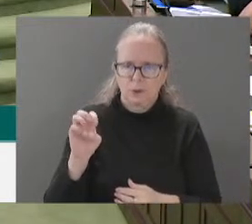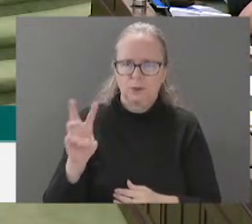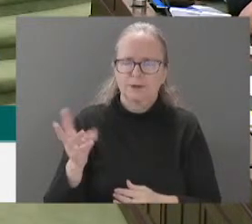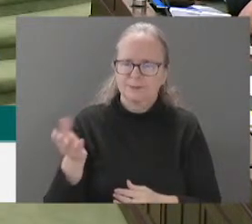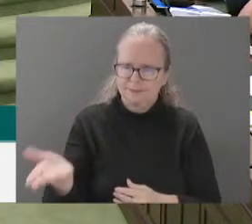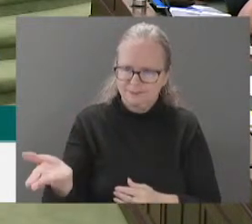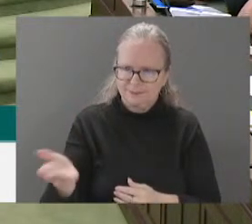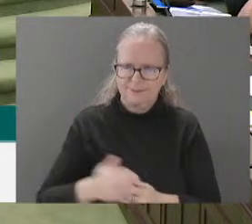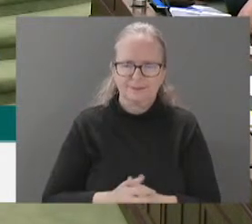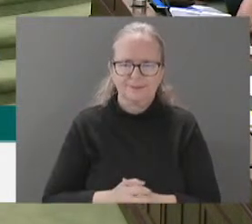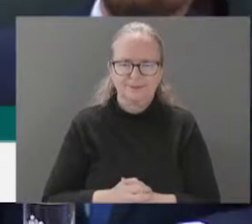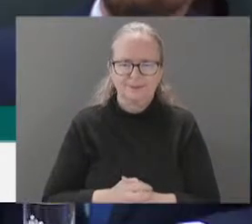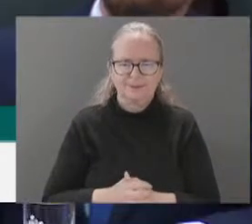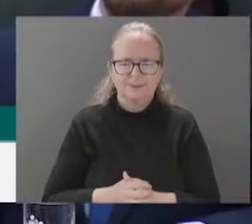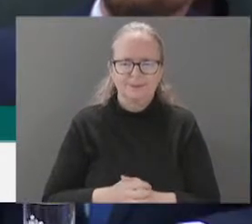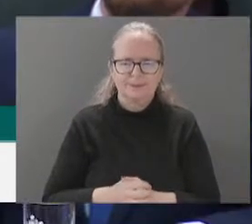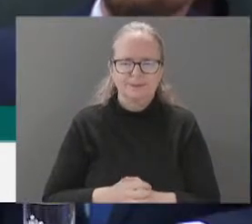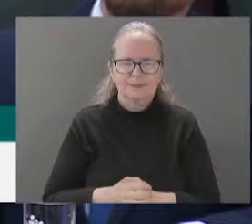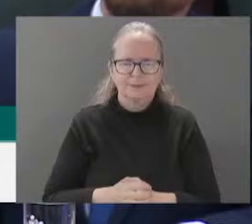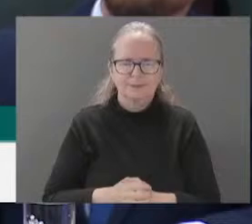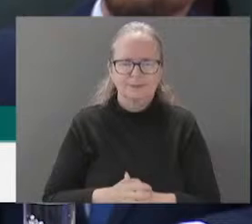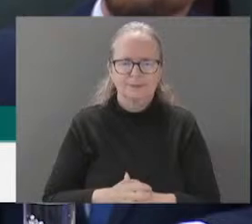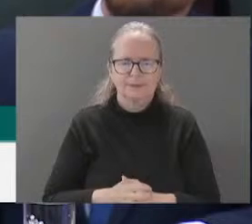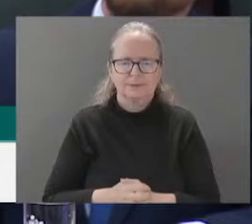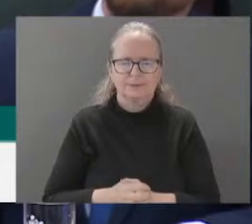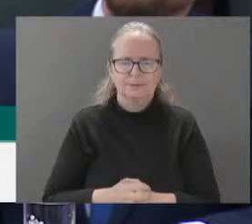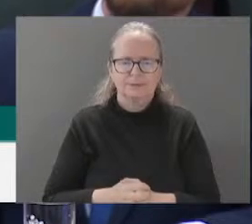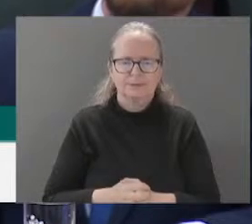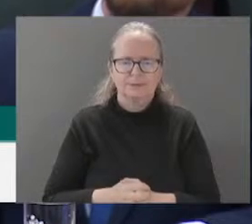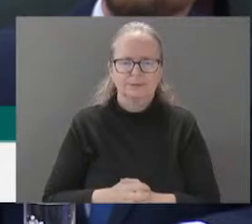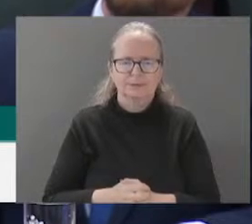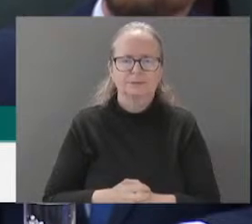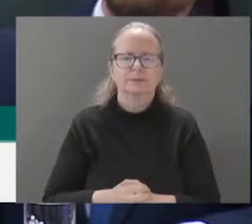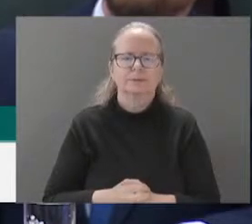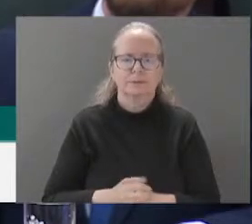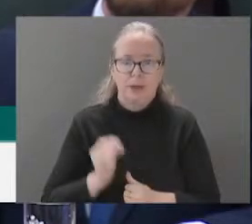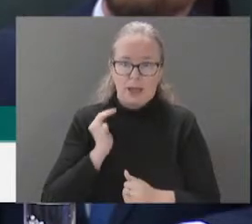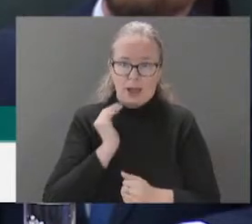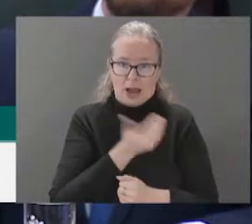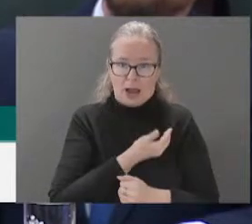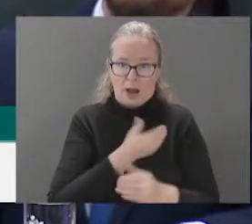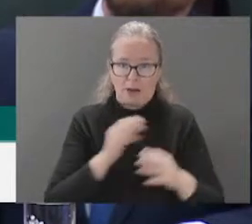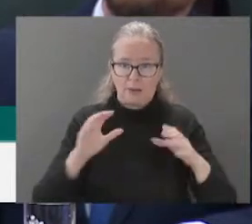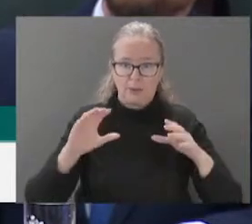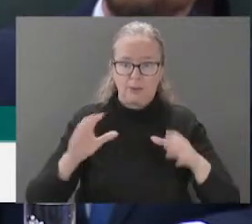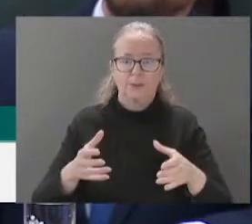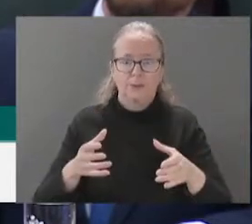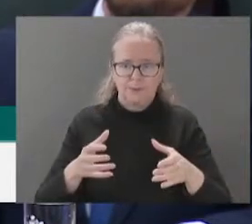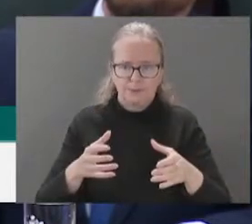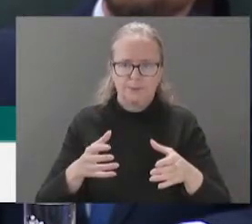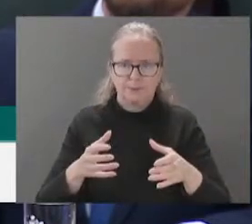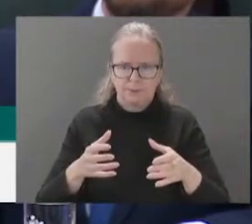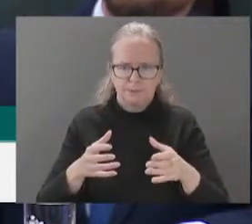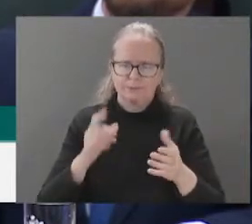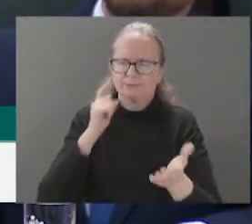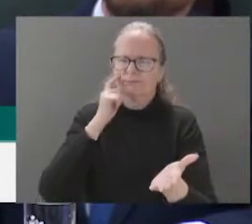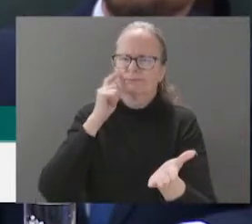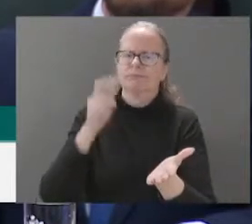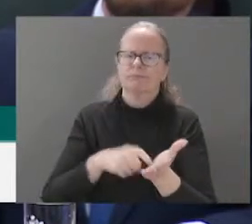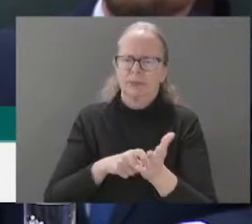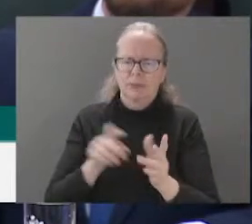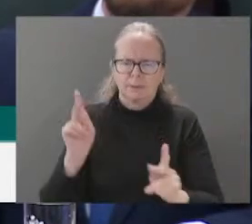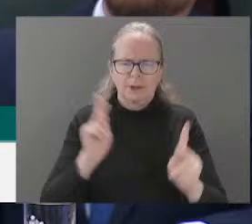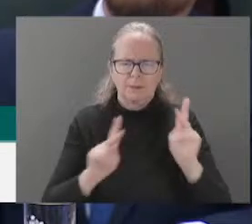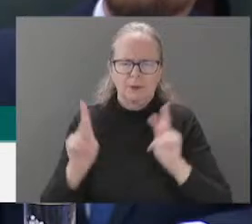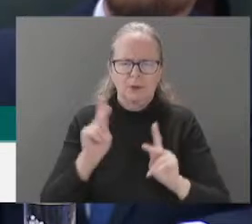next on this side of the house we would like to acknowledge those who were subjected to the ucp's motel medicine a man